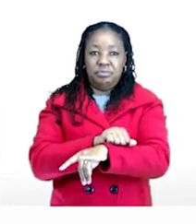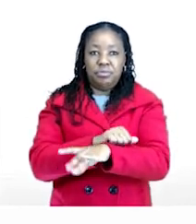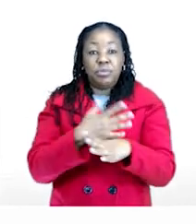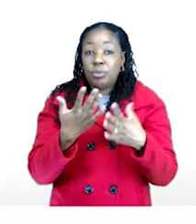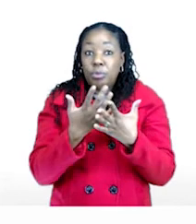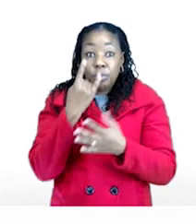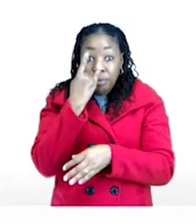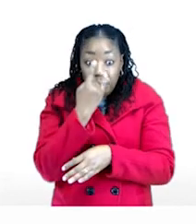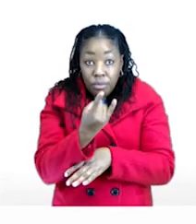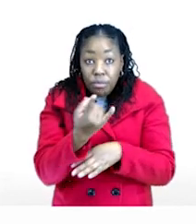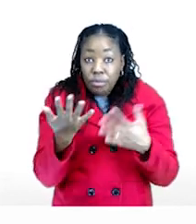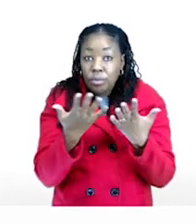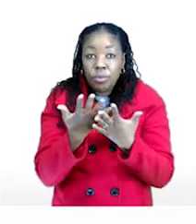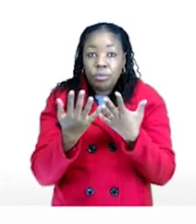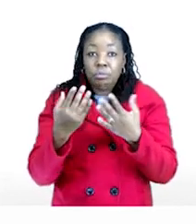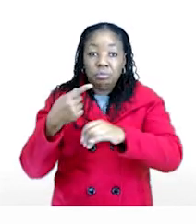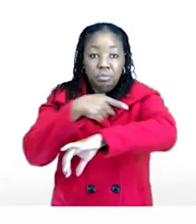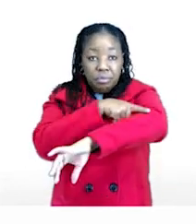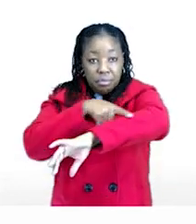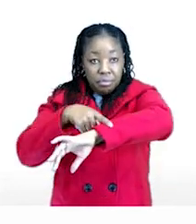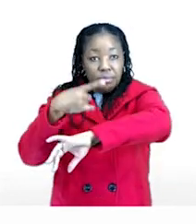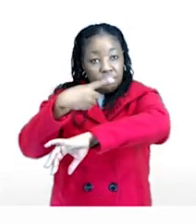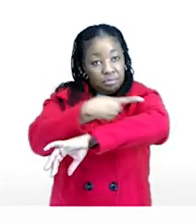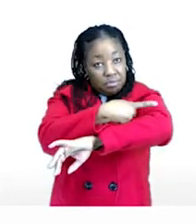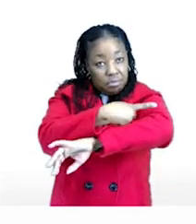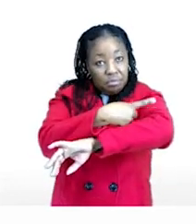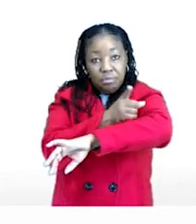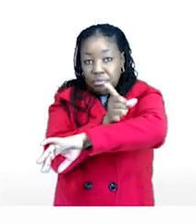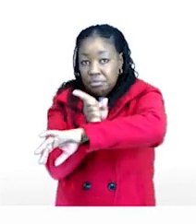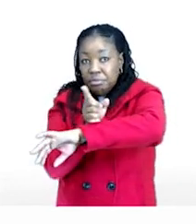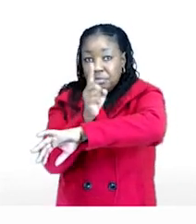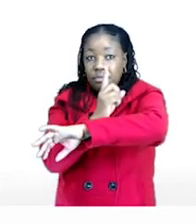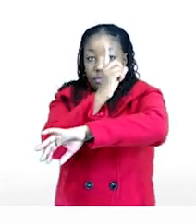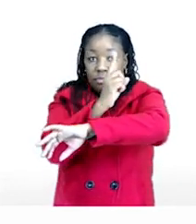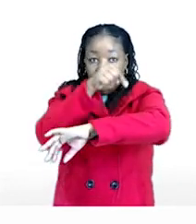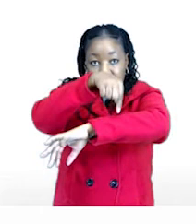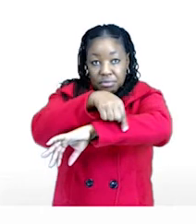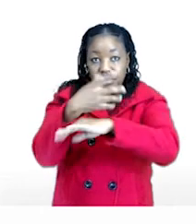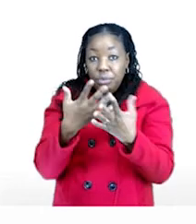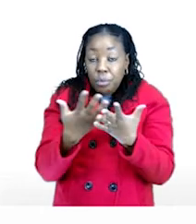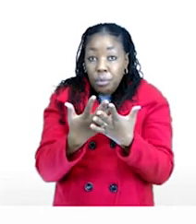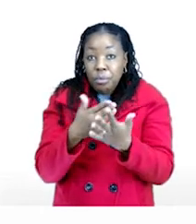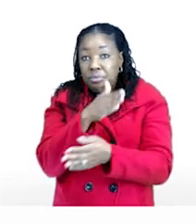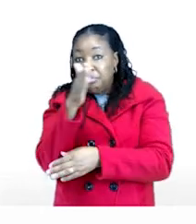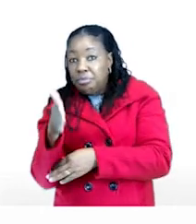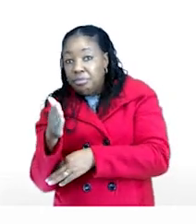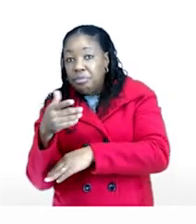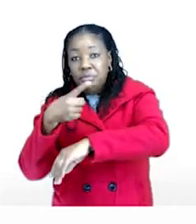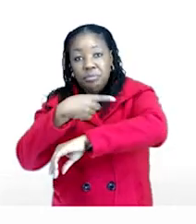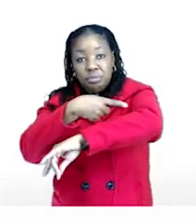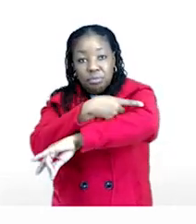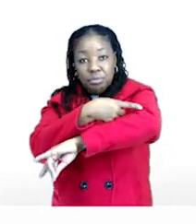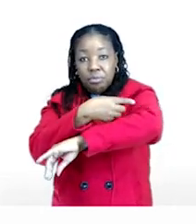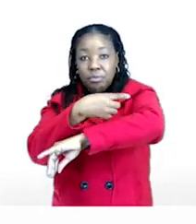which directions are they facing? Now complete the little lines on that page